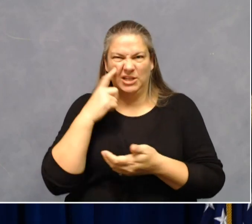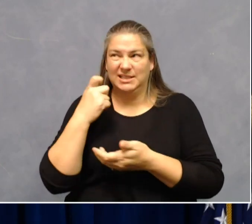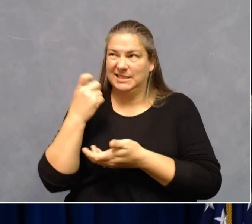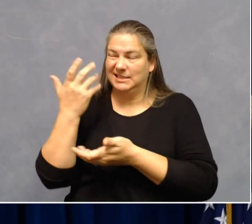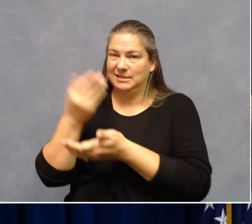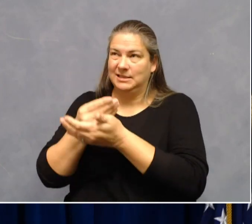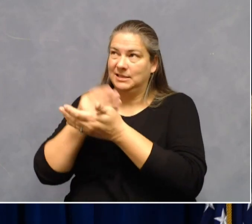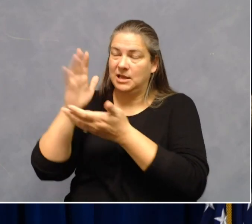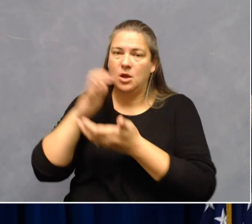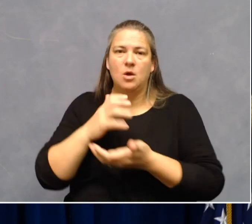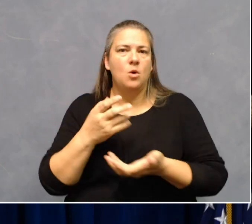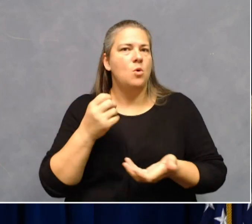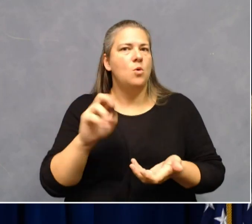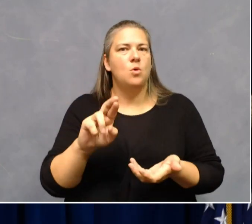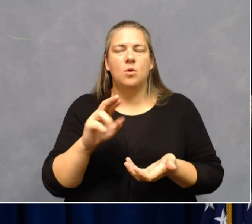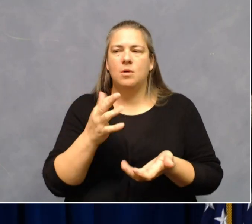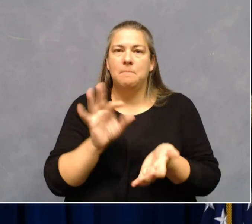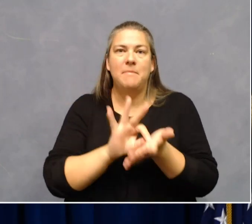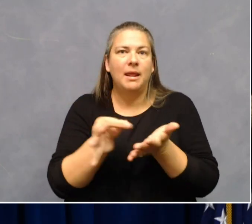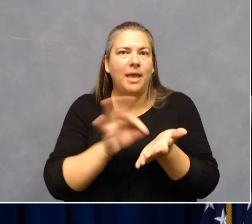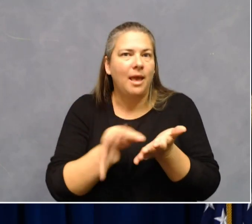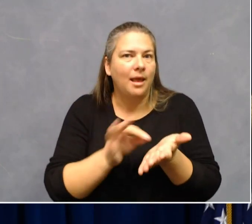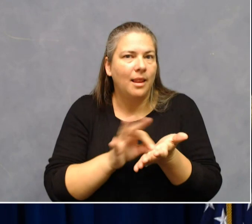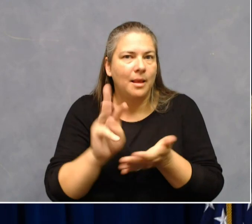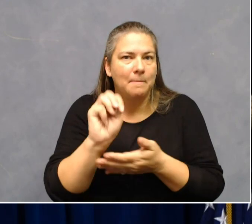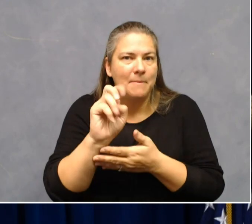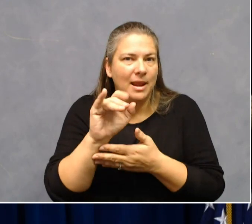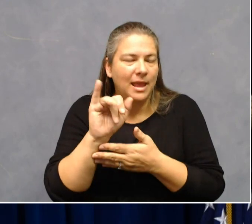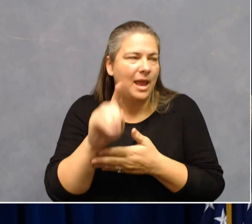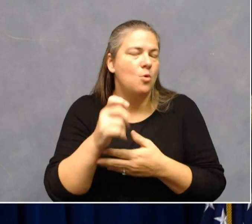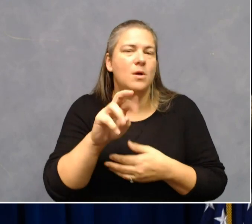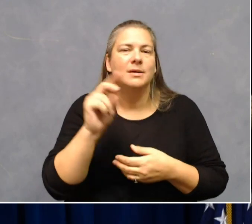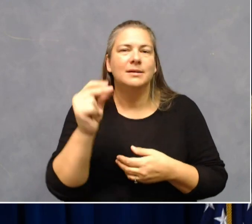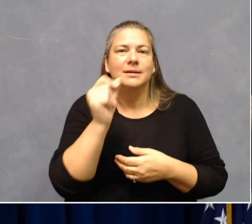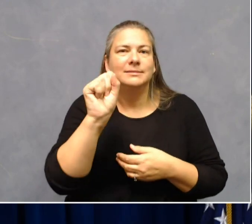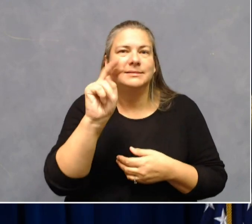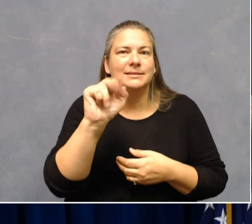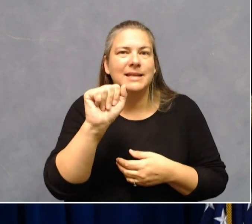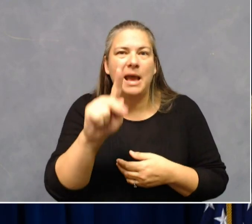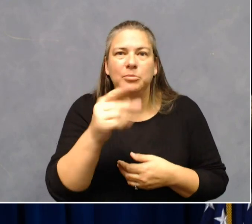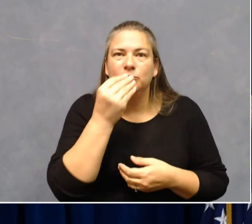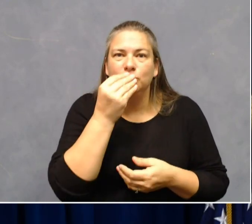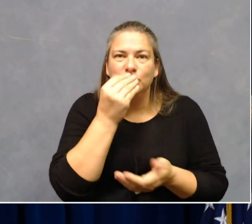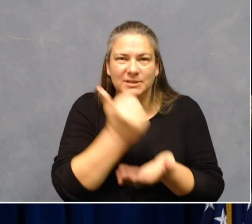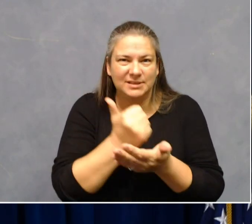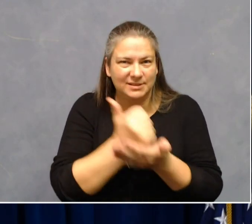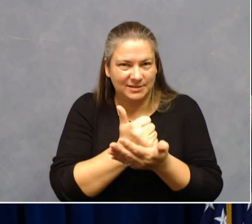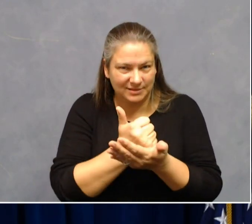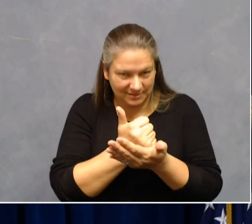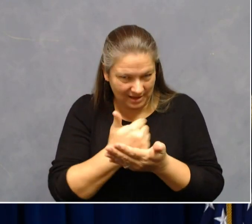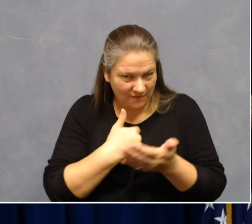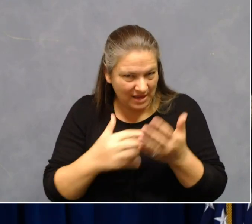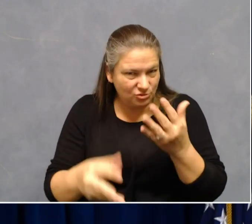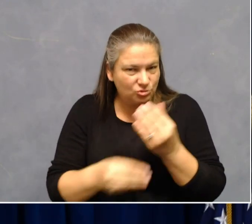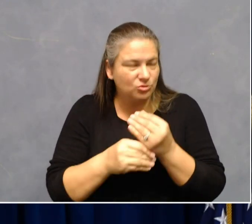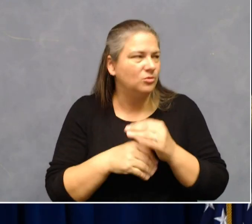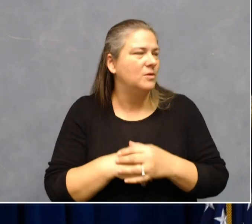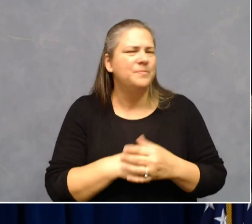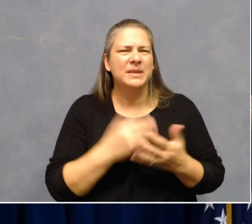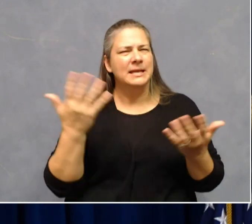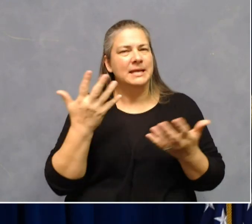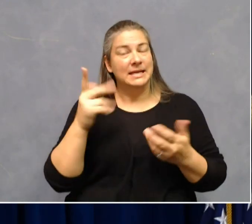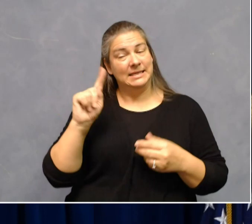to provide help, like additional SNAP benefits, that's food assistance that are out there, like the things the Team Kentucky Fund can